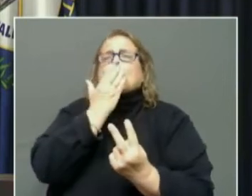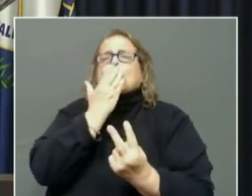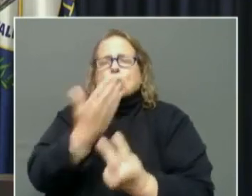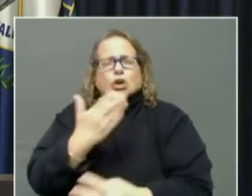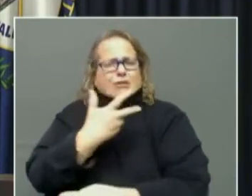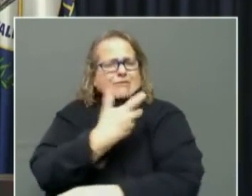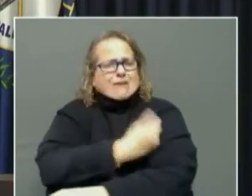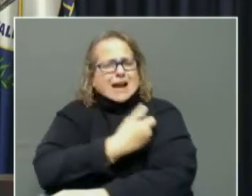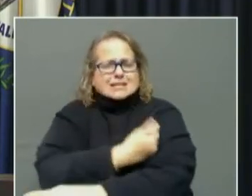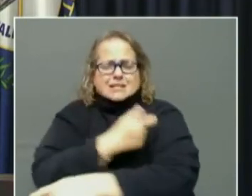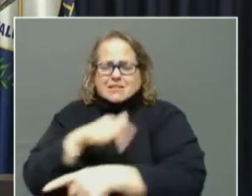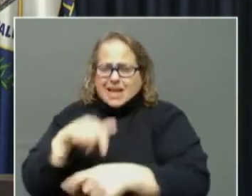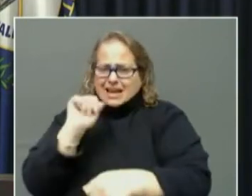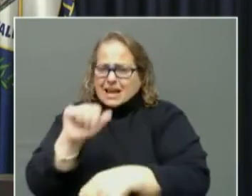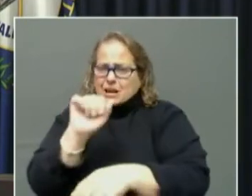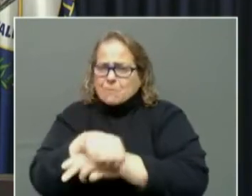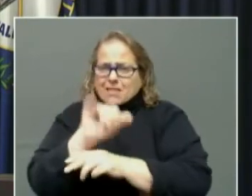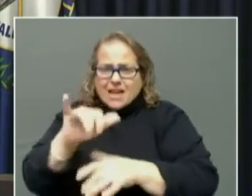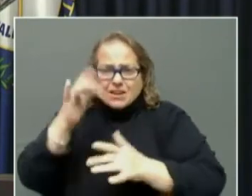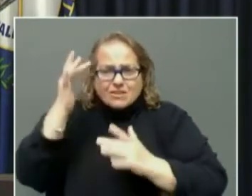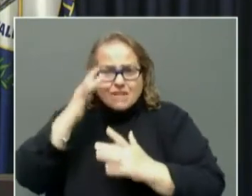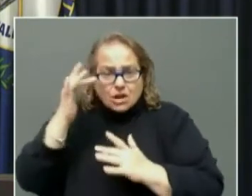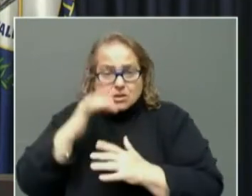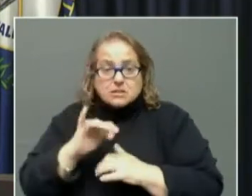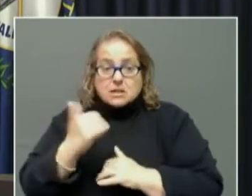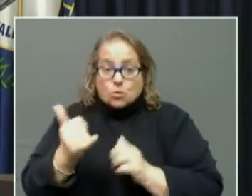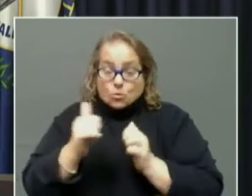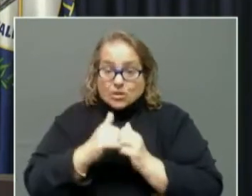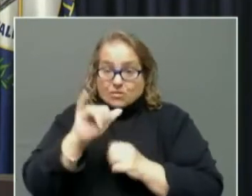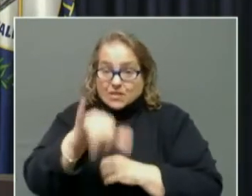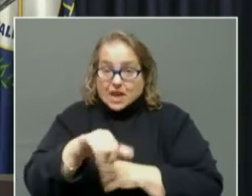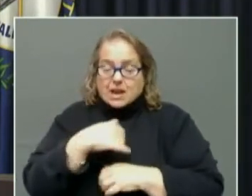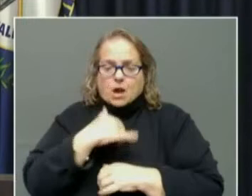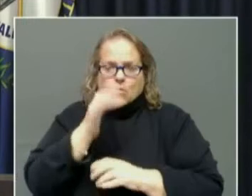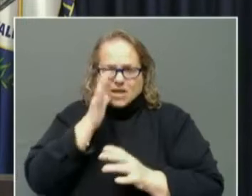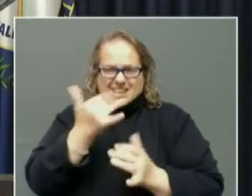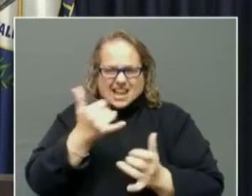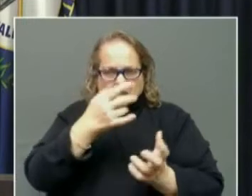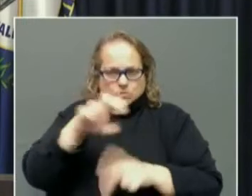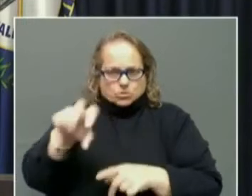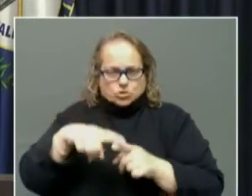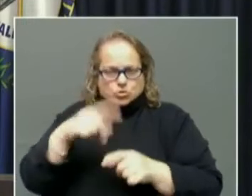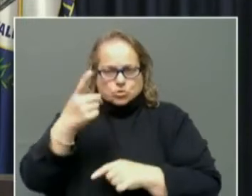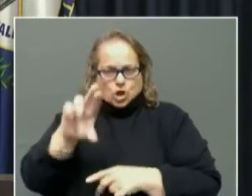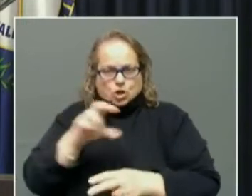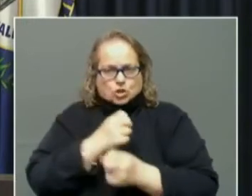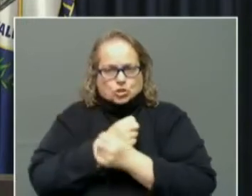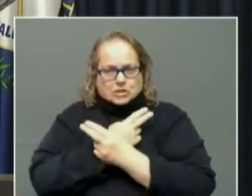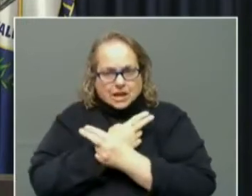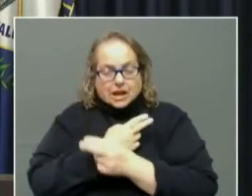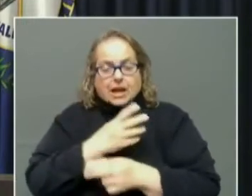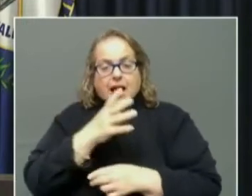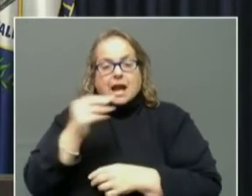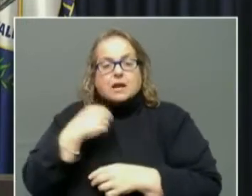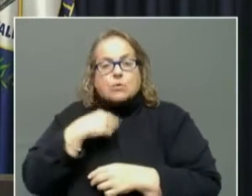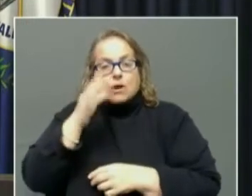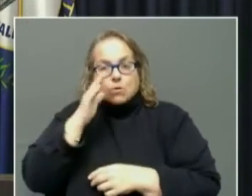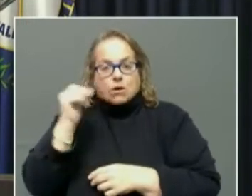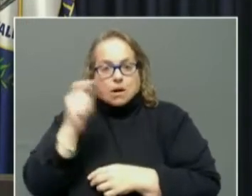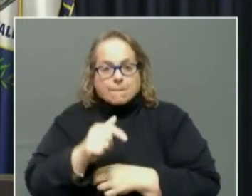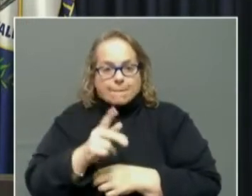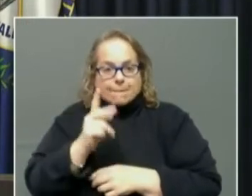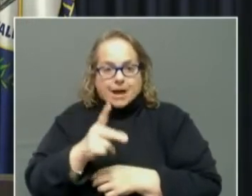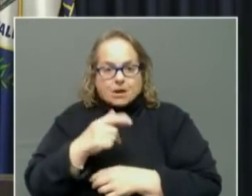this virus. With that, I'm going to turn it over to Dr. Stack, and then we'll come back. And I know we've got a